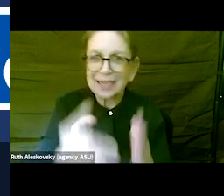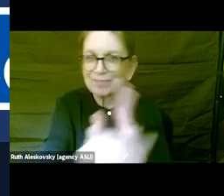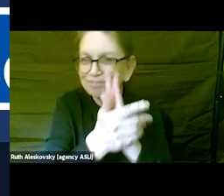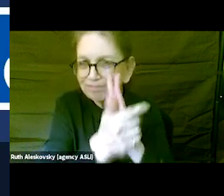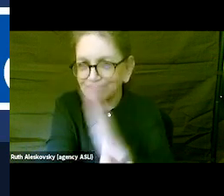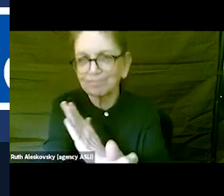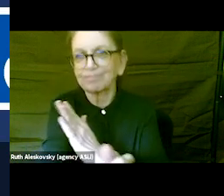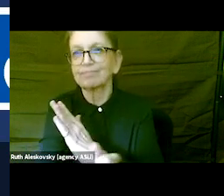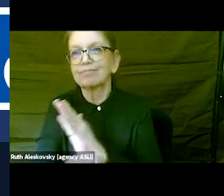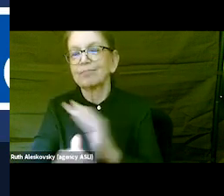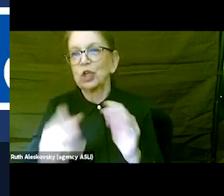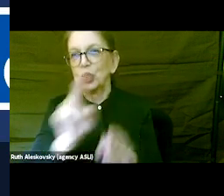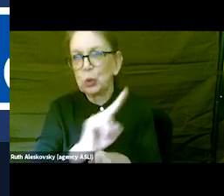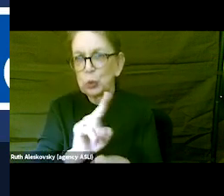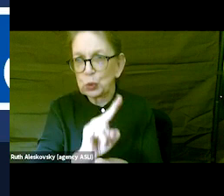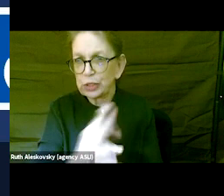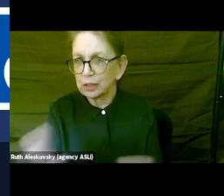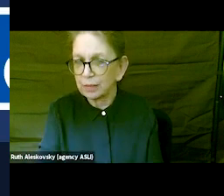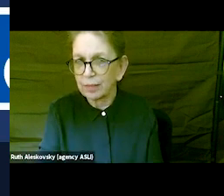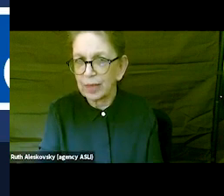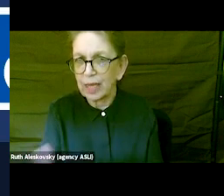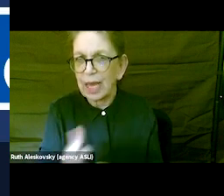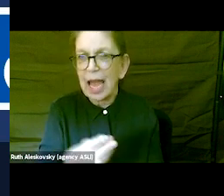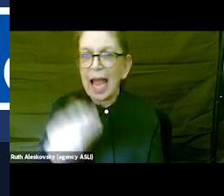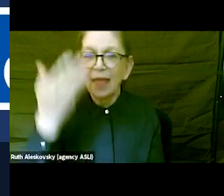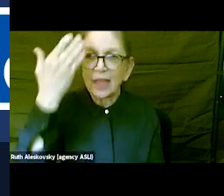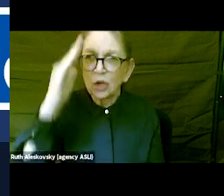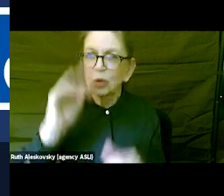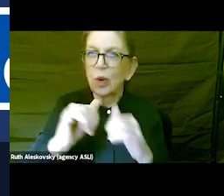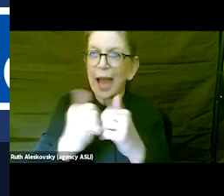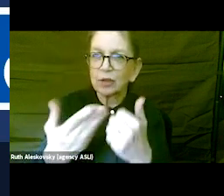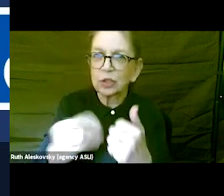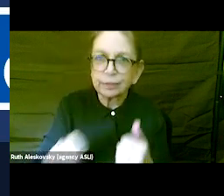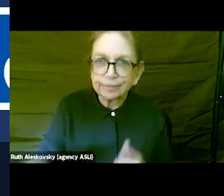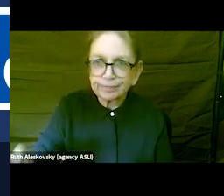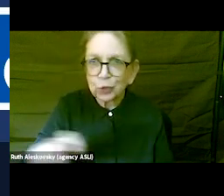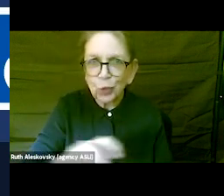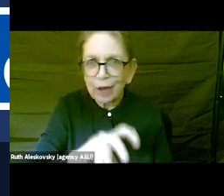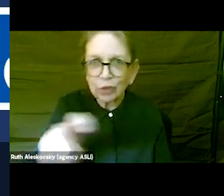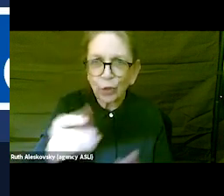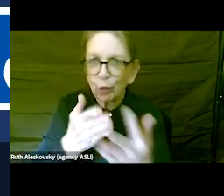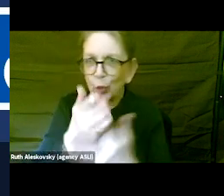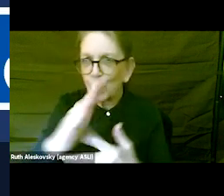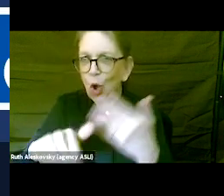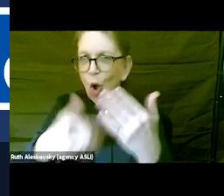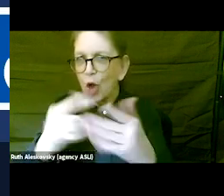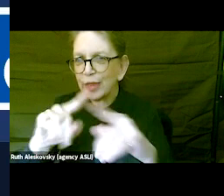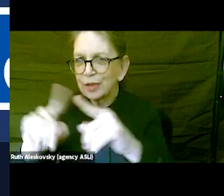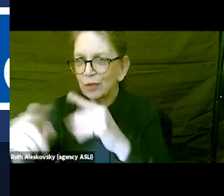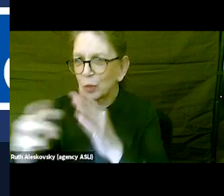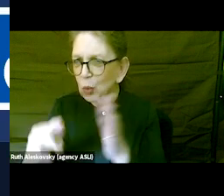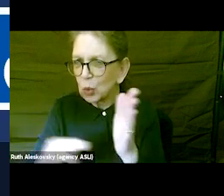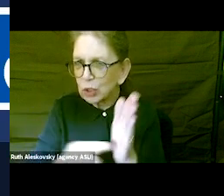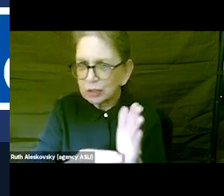the knowledge and etiquette concerning virtual platforms. And they had no